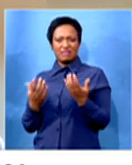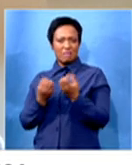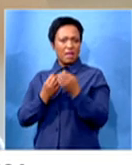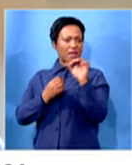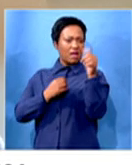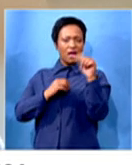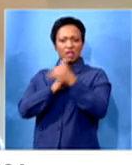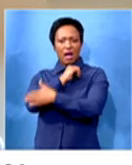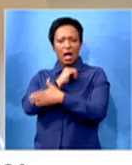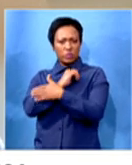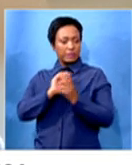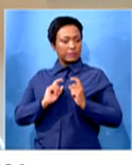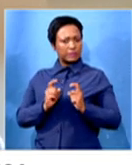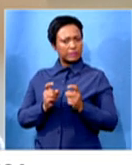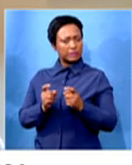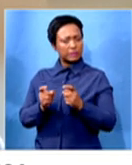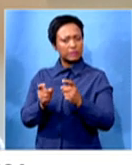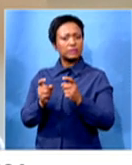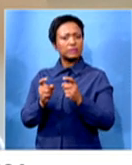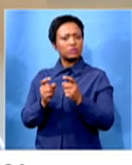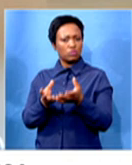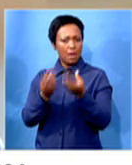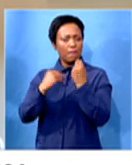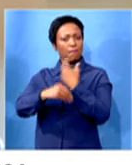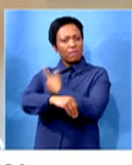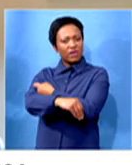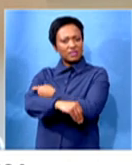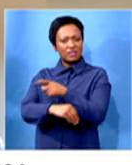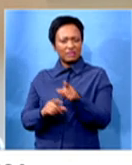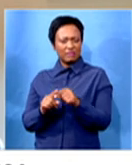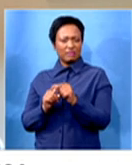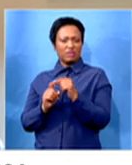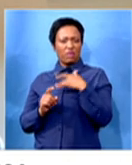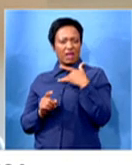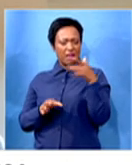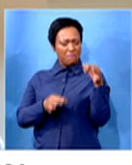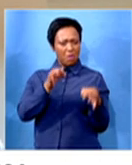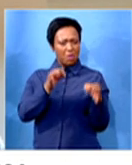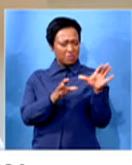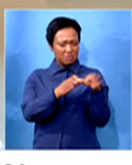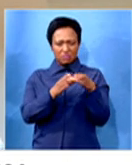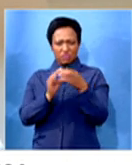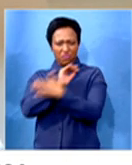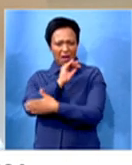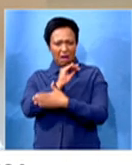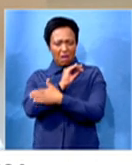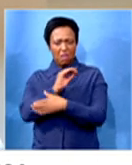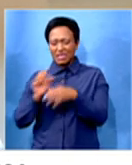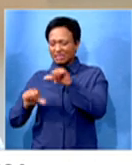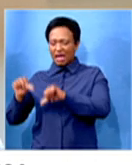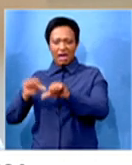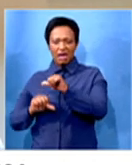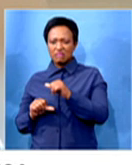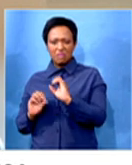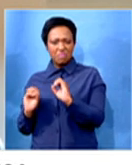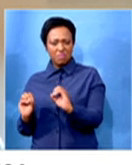countries racing as well. One almost feels that it's more politics at play as opposed to science. I know it's